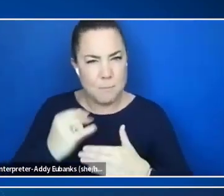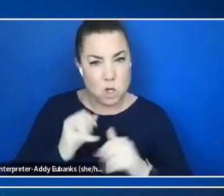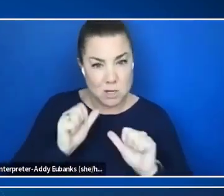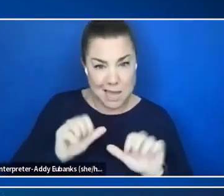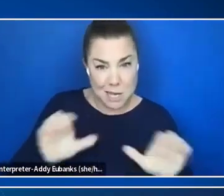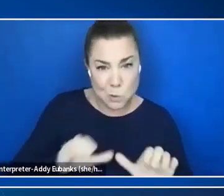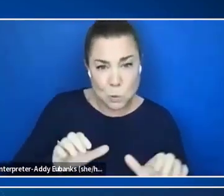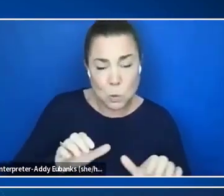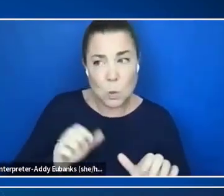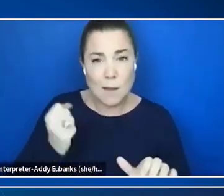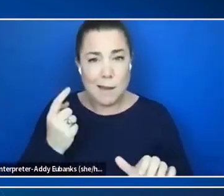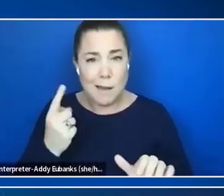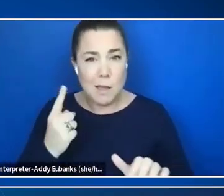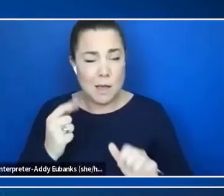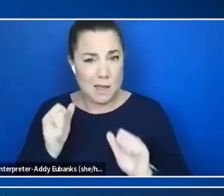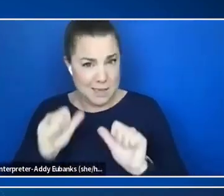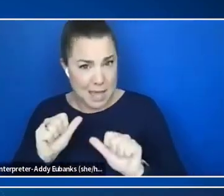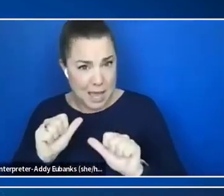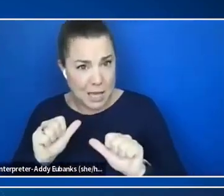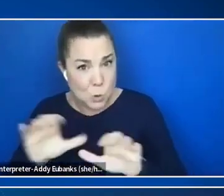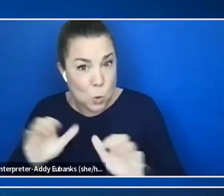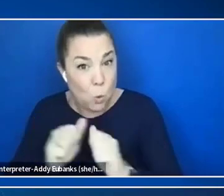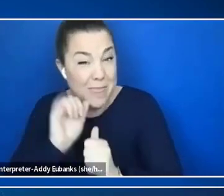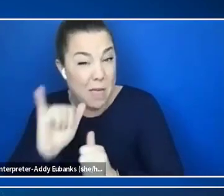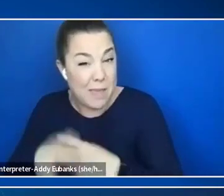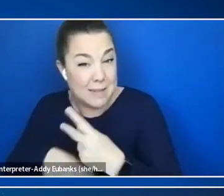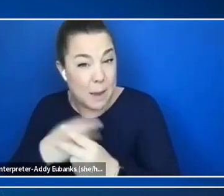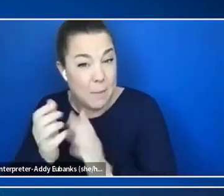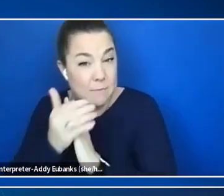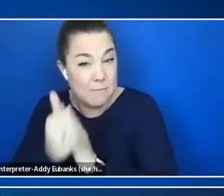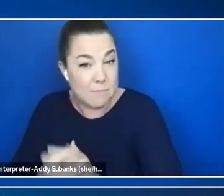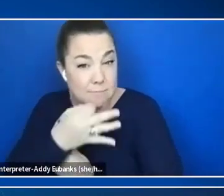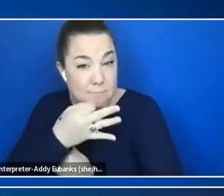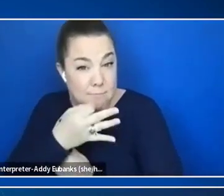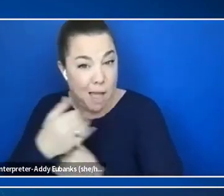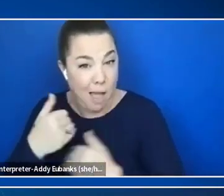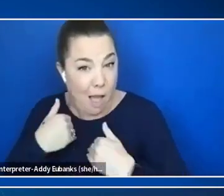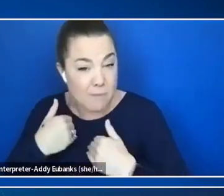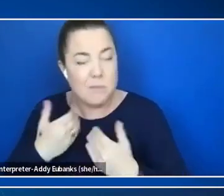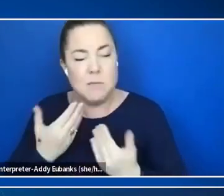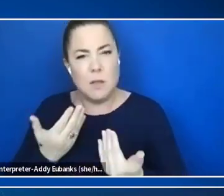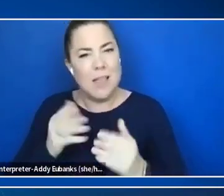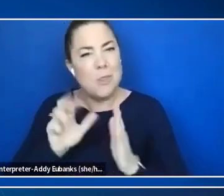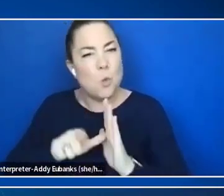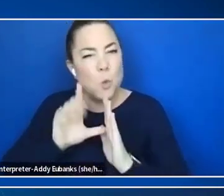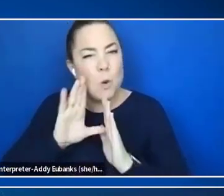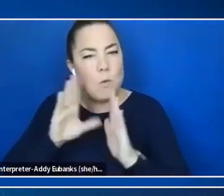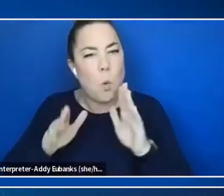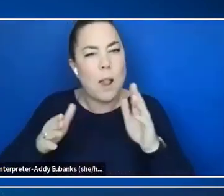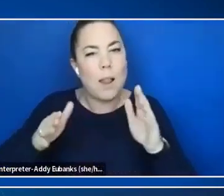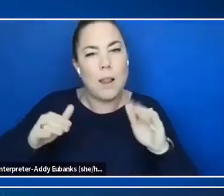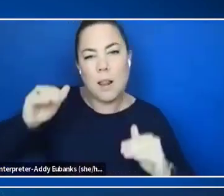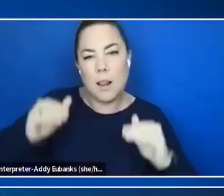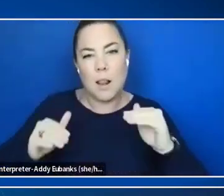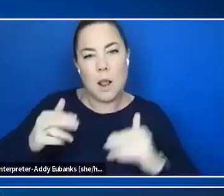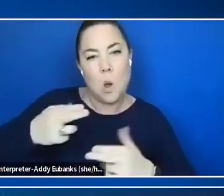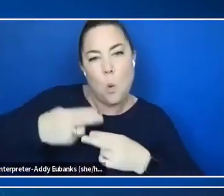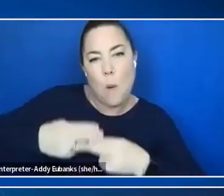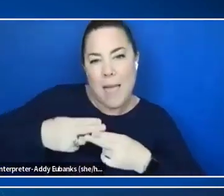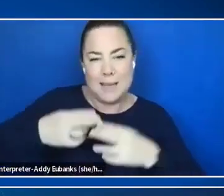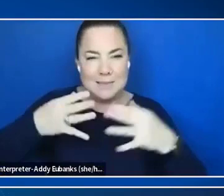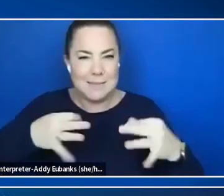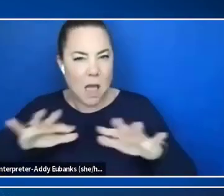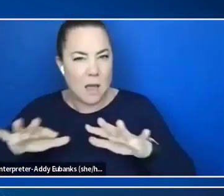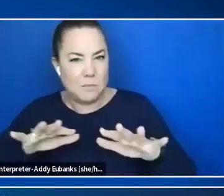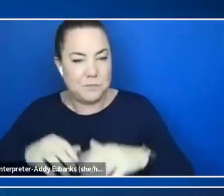it be done, even without this expertise? And they'll just weigh those things. And I do want to add that. Yeah,